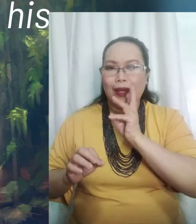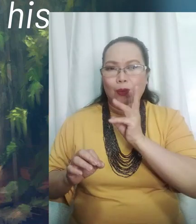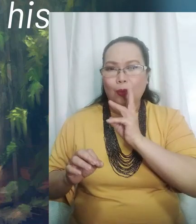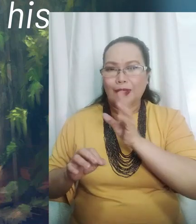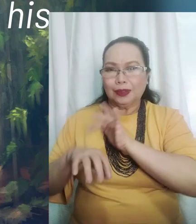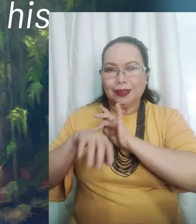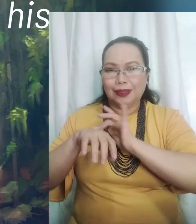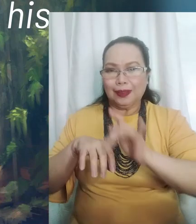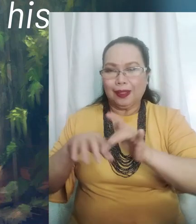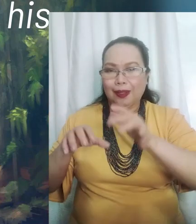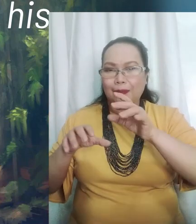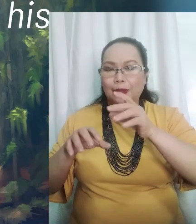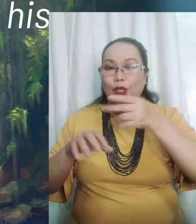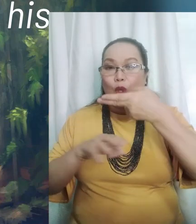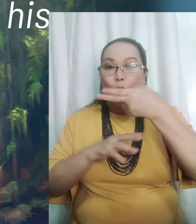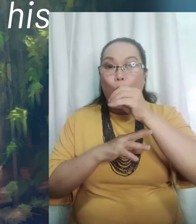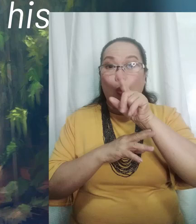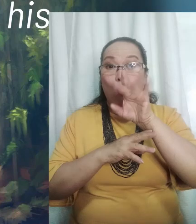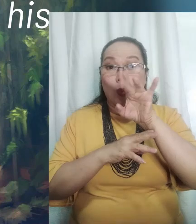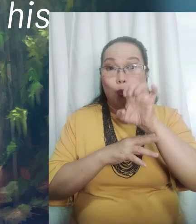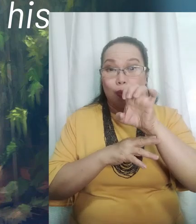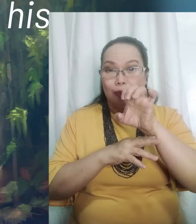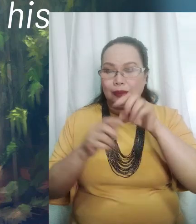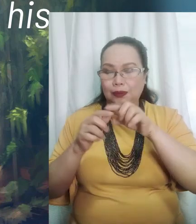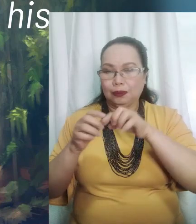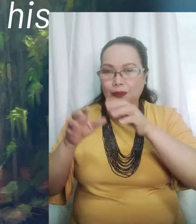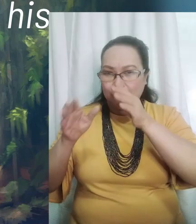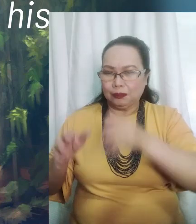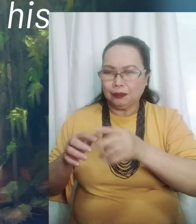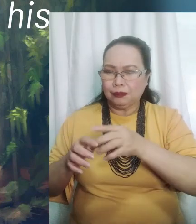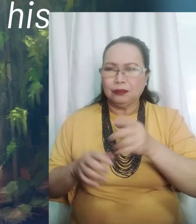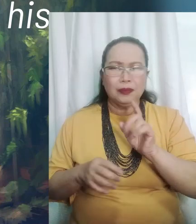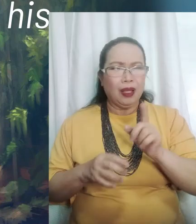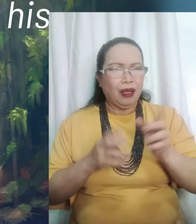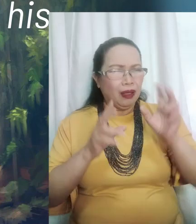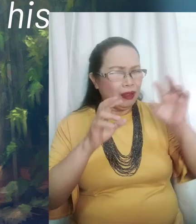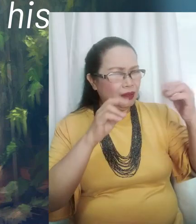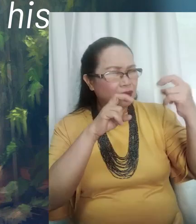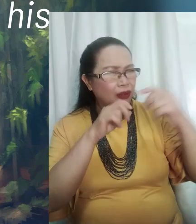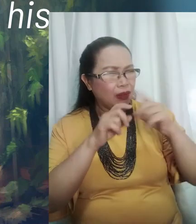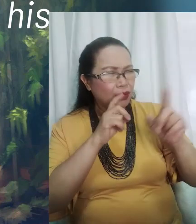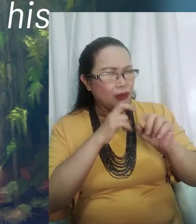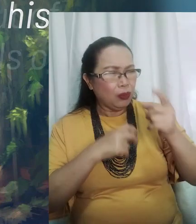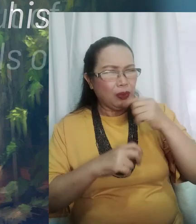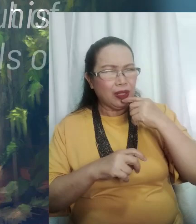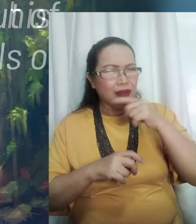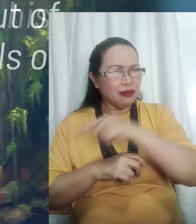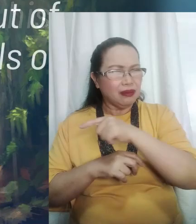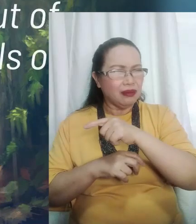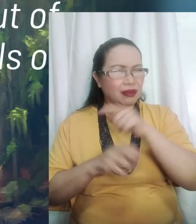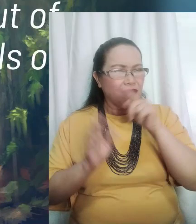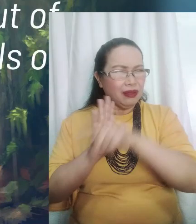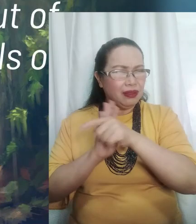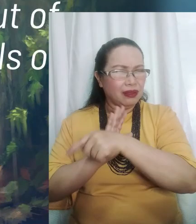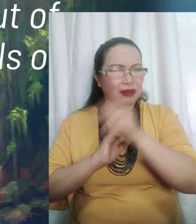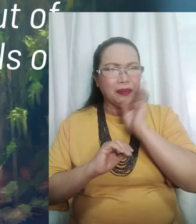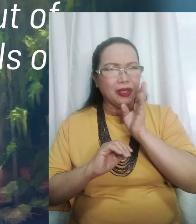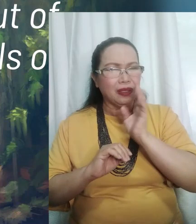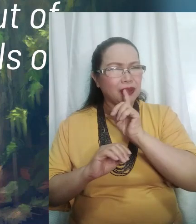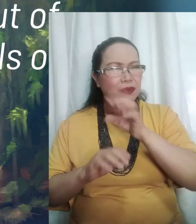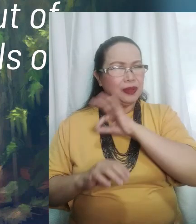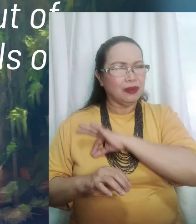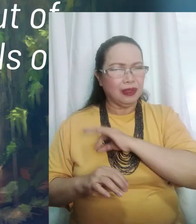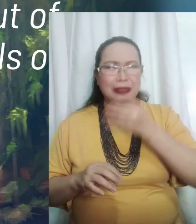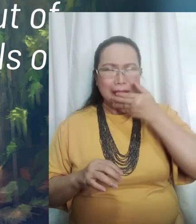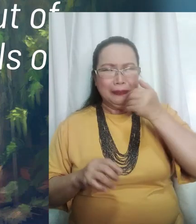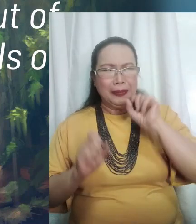water in it. Judah said to his brothers, "What will we gain if we kill our brothers and cover up his blood? Come, let us